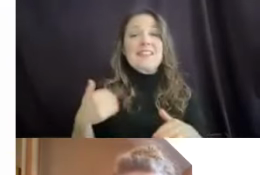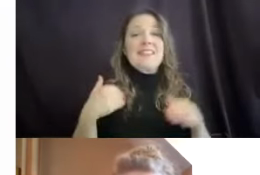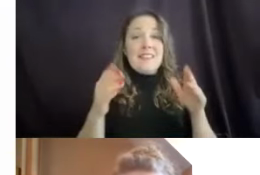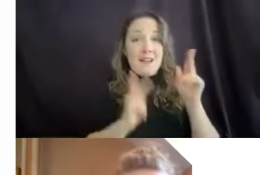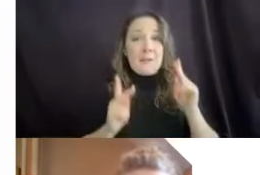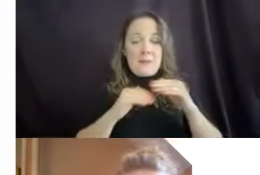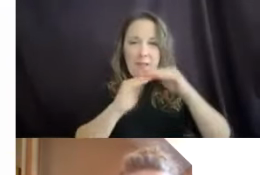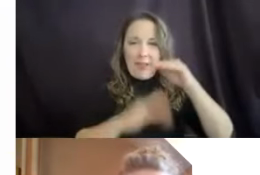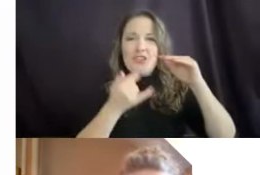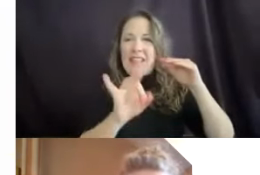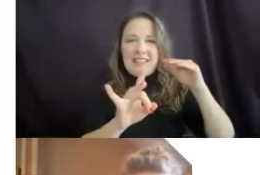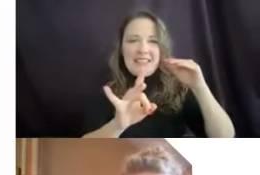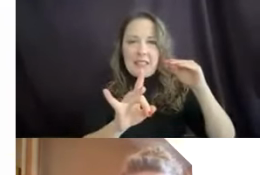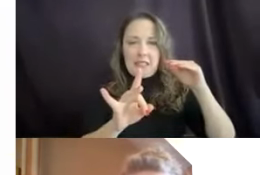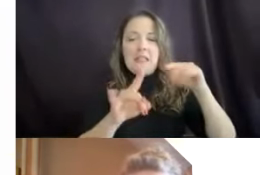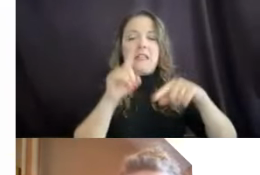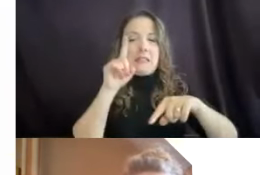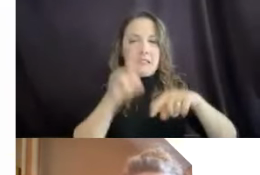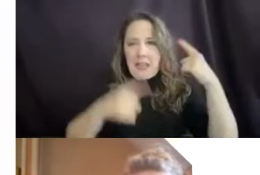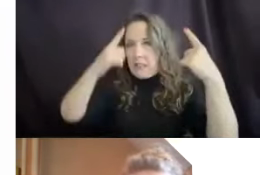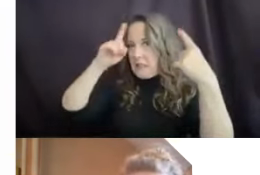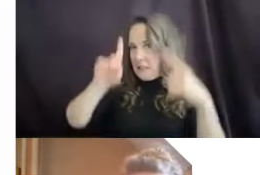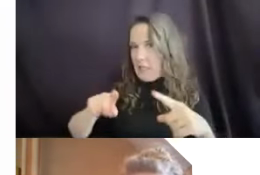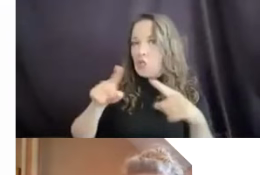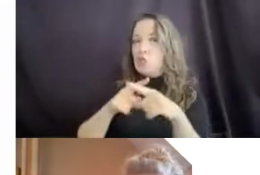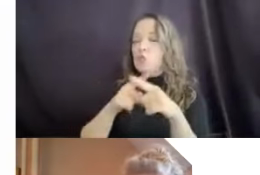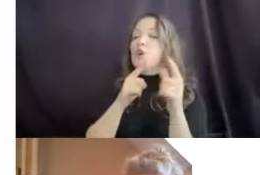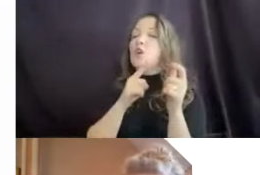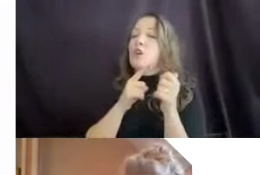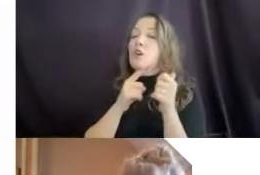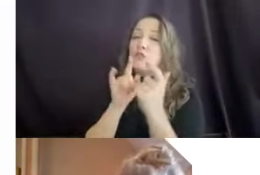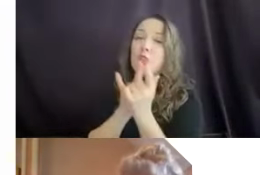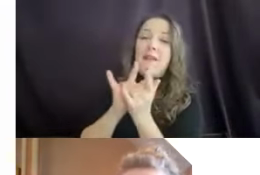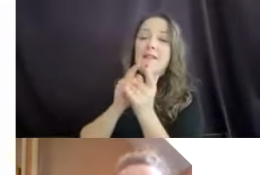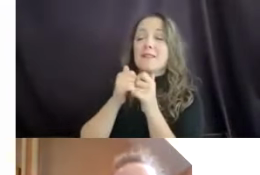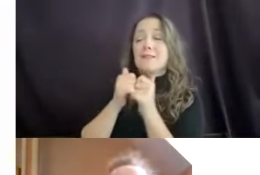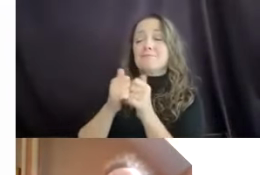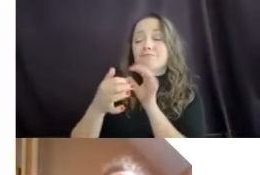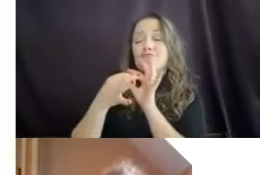under 18 cannot consent to a romantic or sexual relationship with an adult.